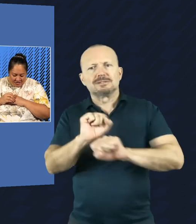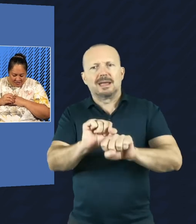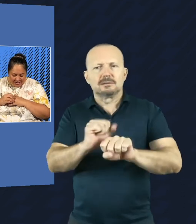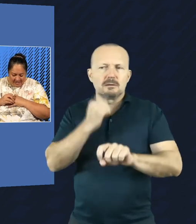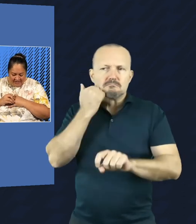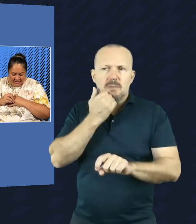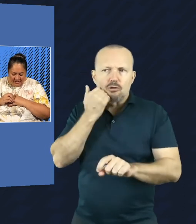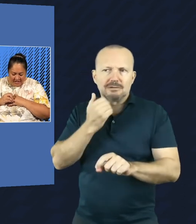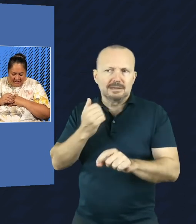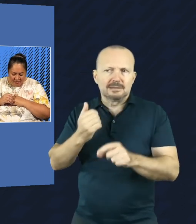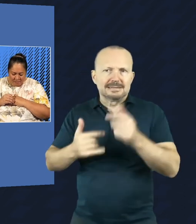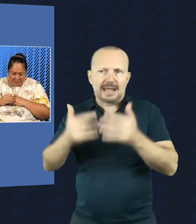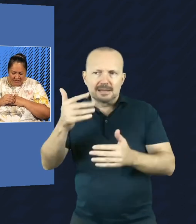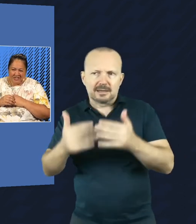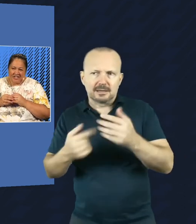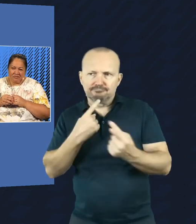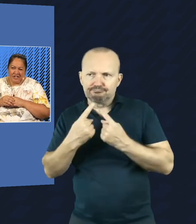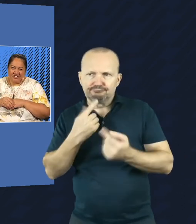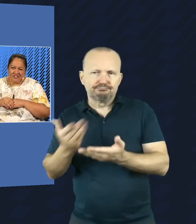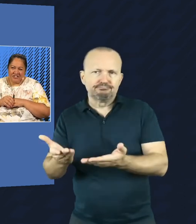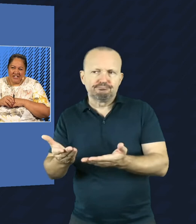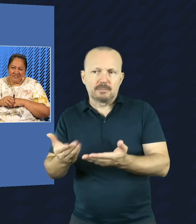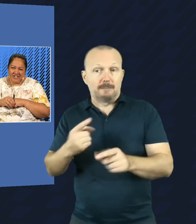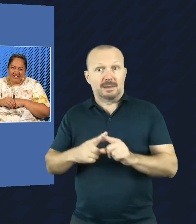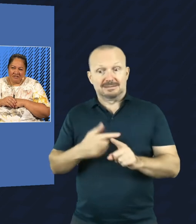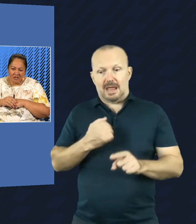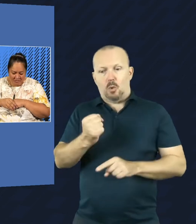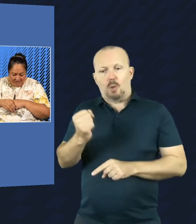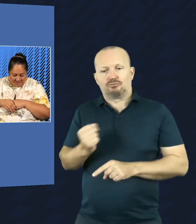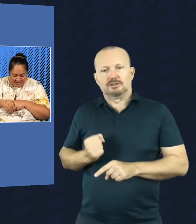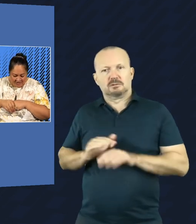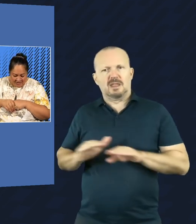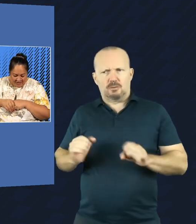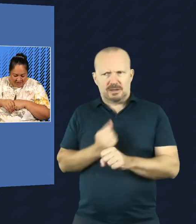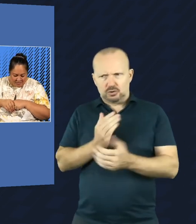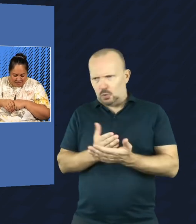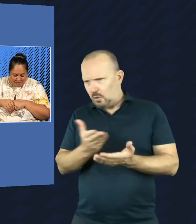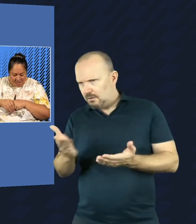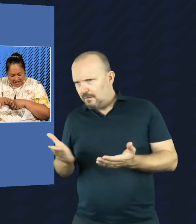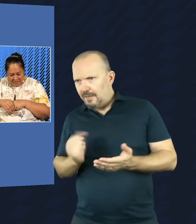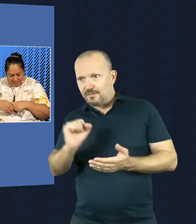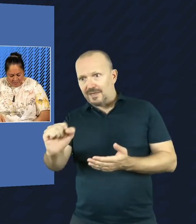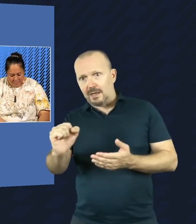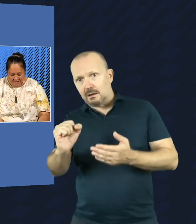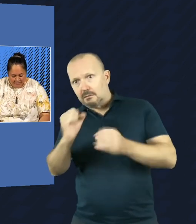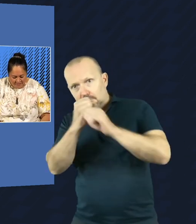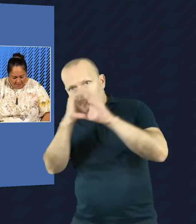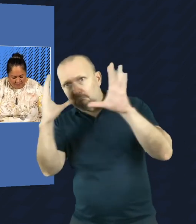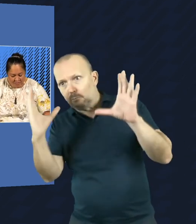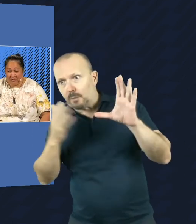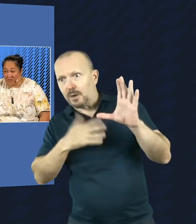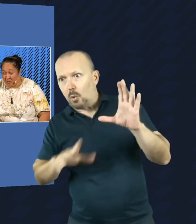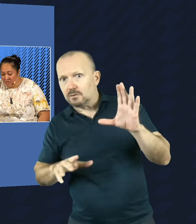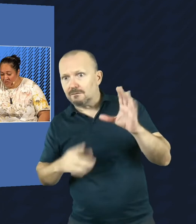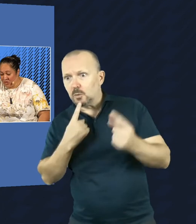to ensure that those aspirations and need for data are being met. But yeah.